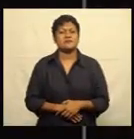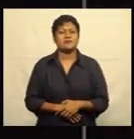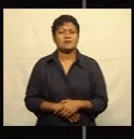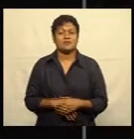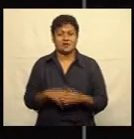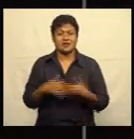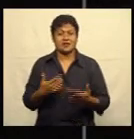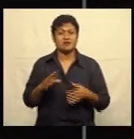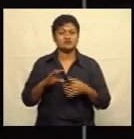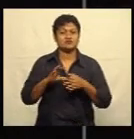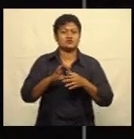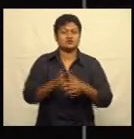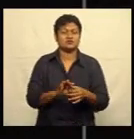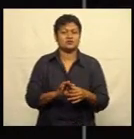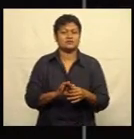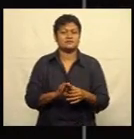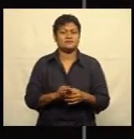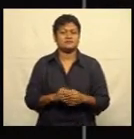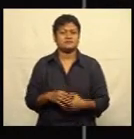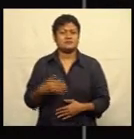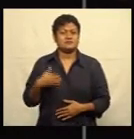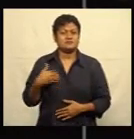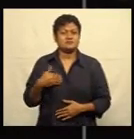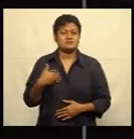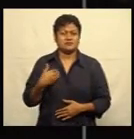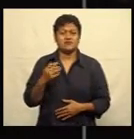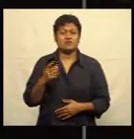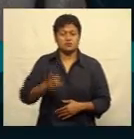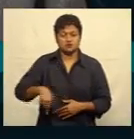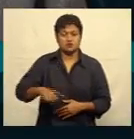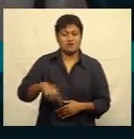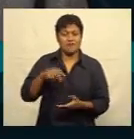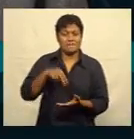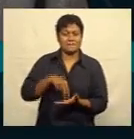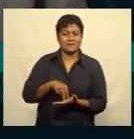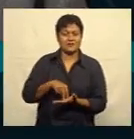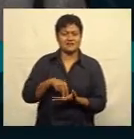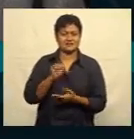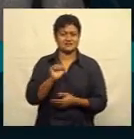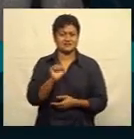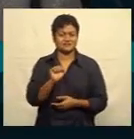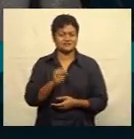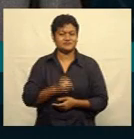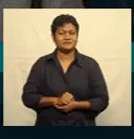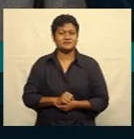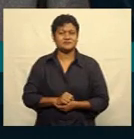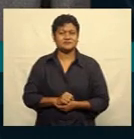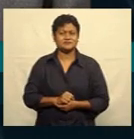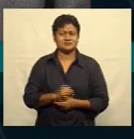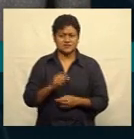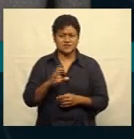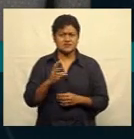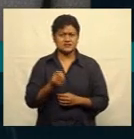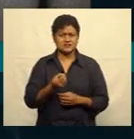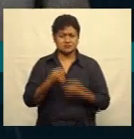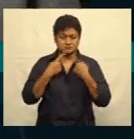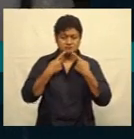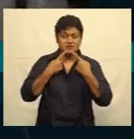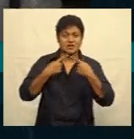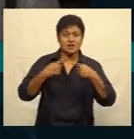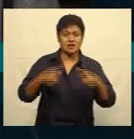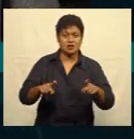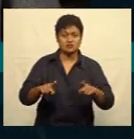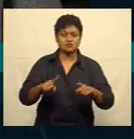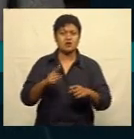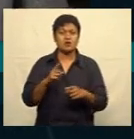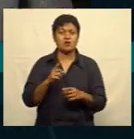join Apanisa Wangairandovu live from the Suva bus stand. Apanisa, some stringent measures have also been announced with regards to public